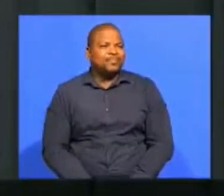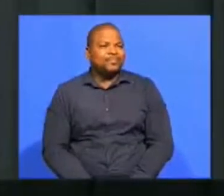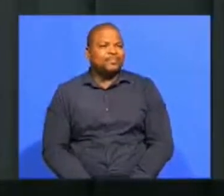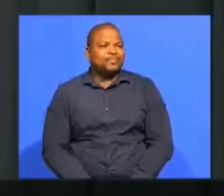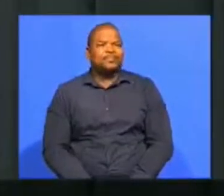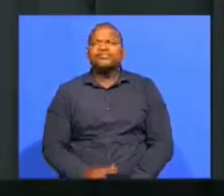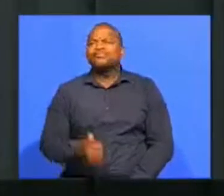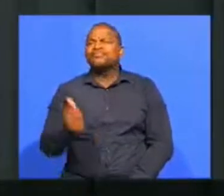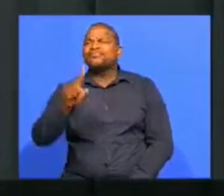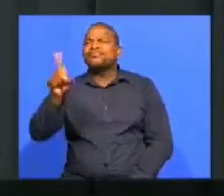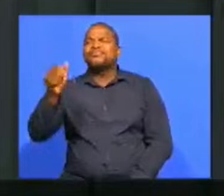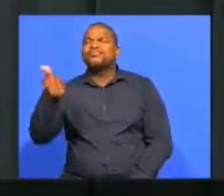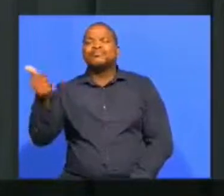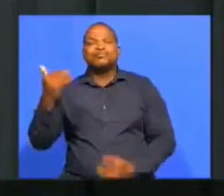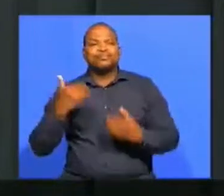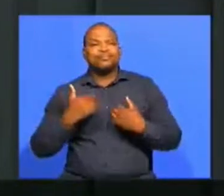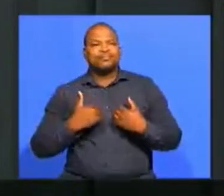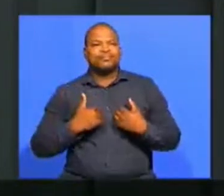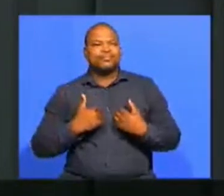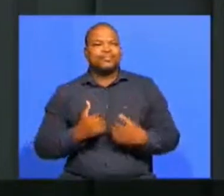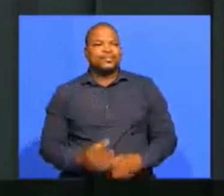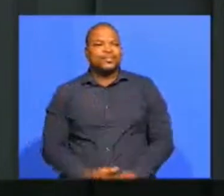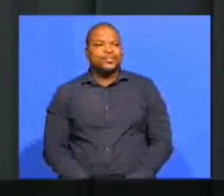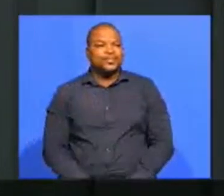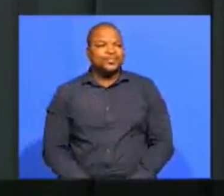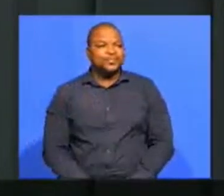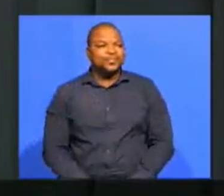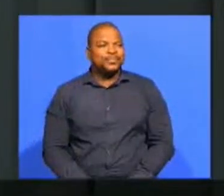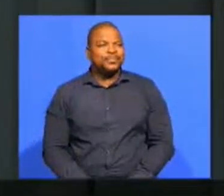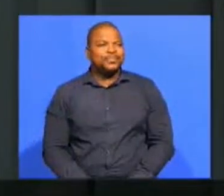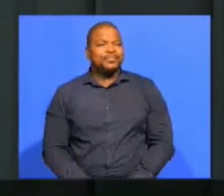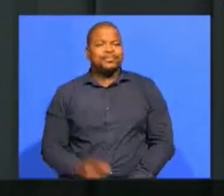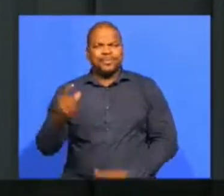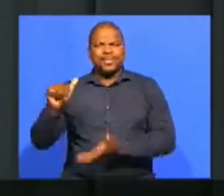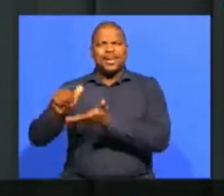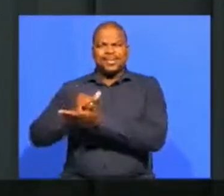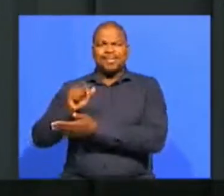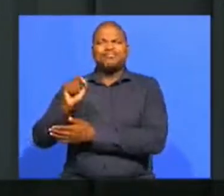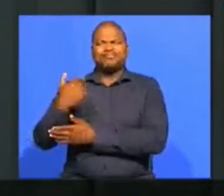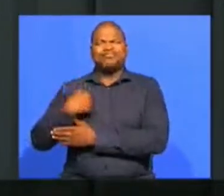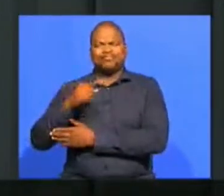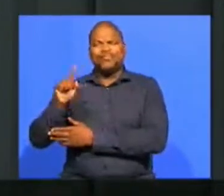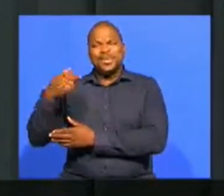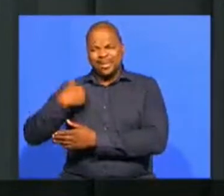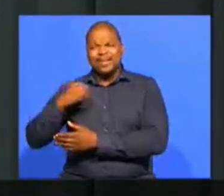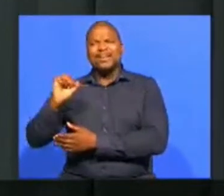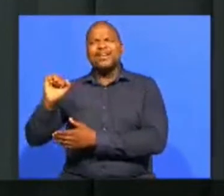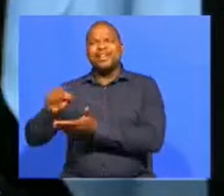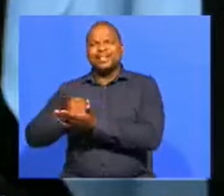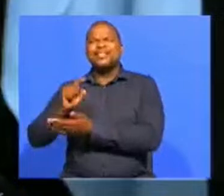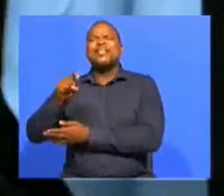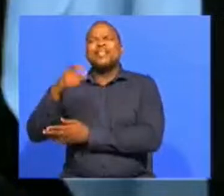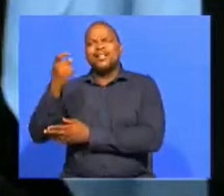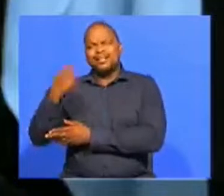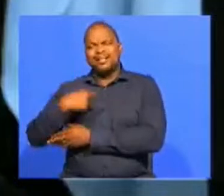Is there another question? I don't. No, let me answer that, if I may.